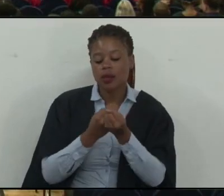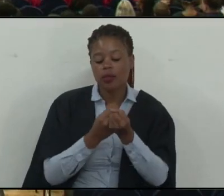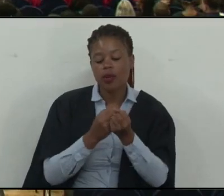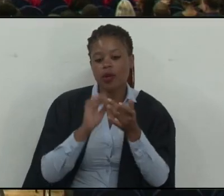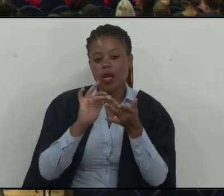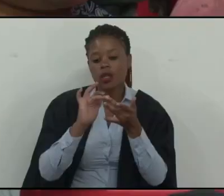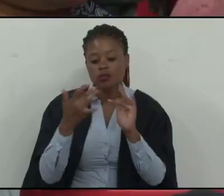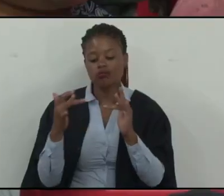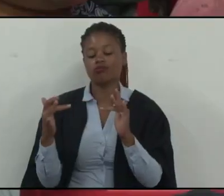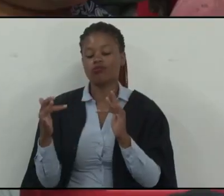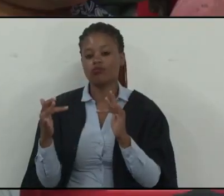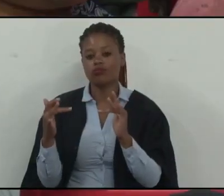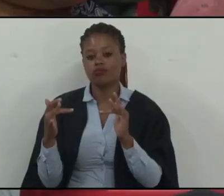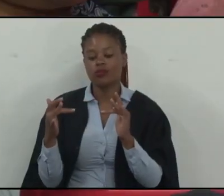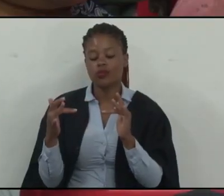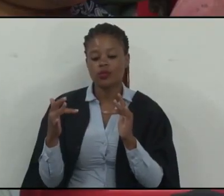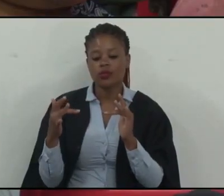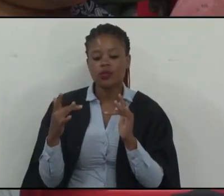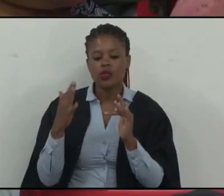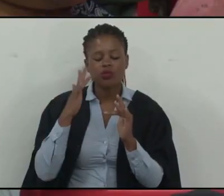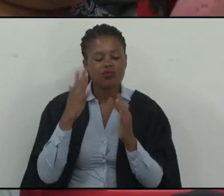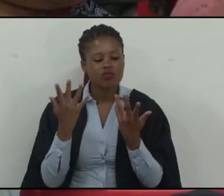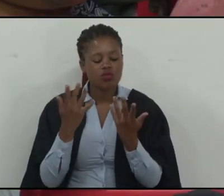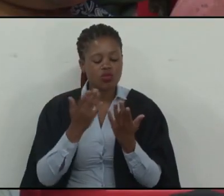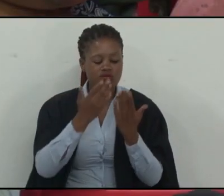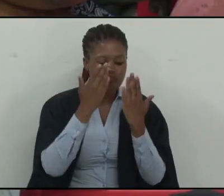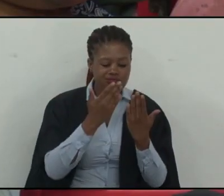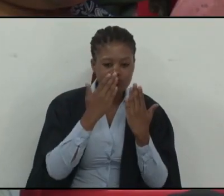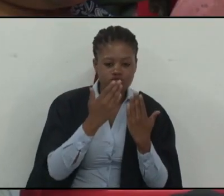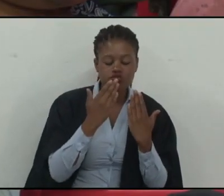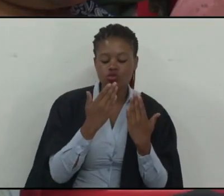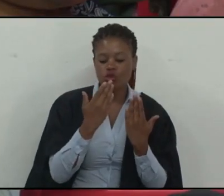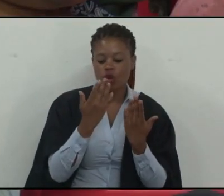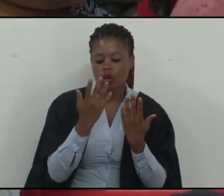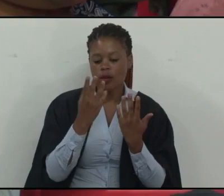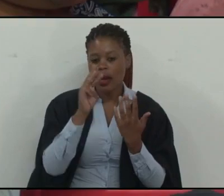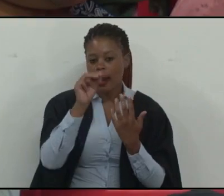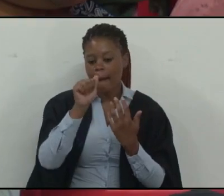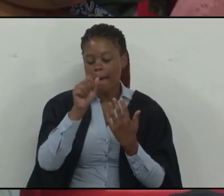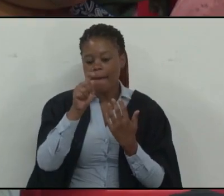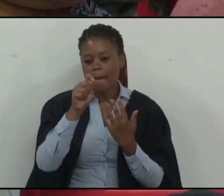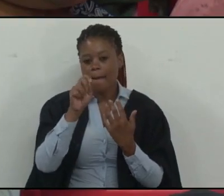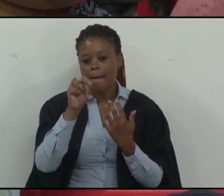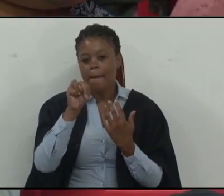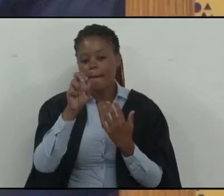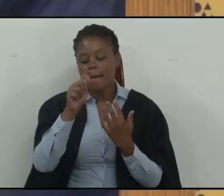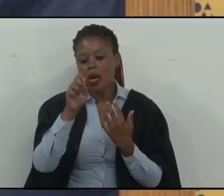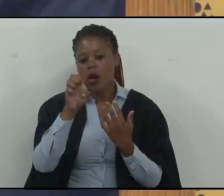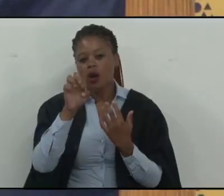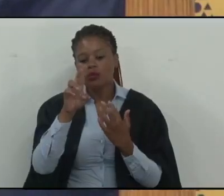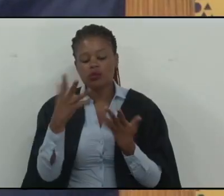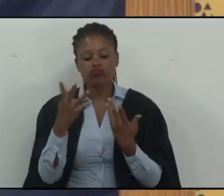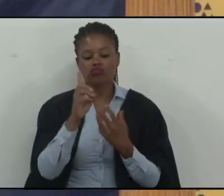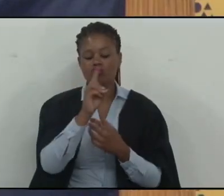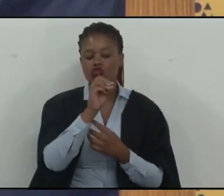At the end of the day, whether you studied, you did your master's or doctoral,